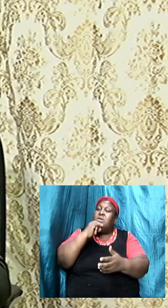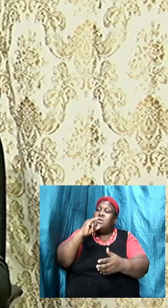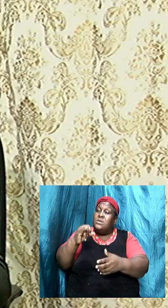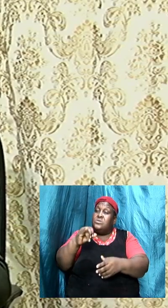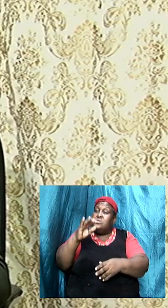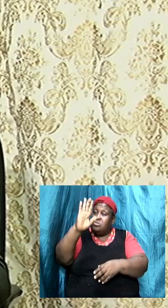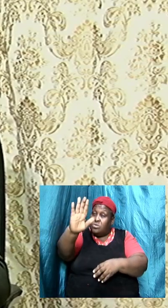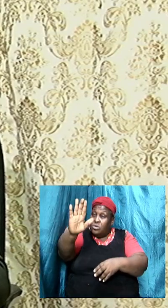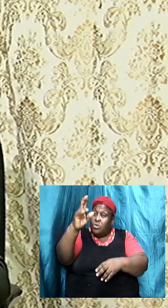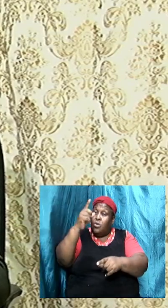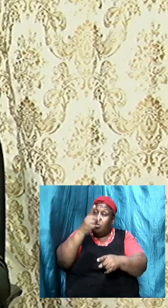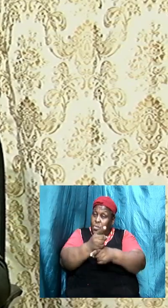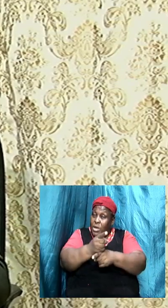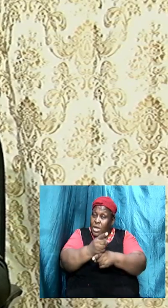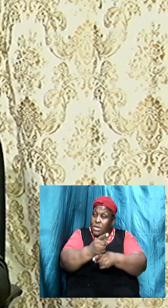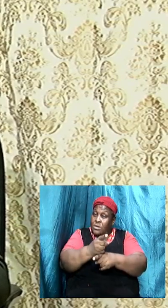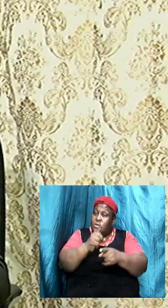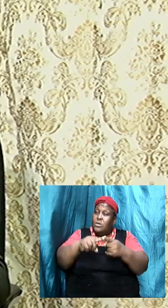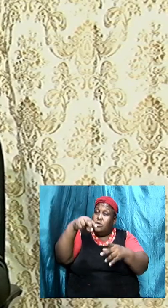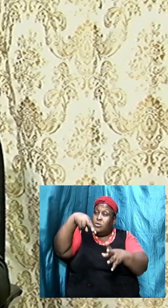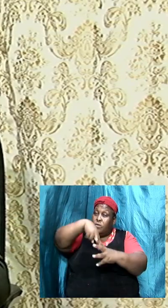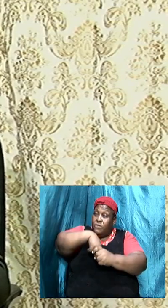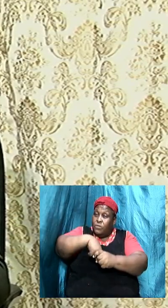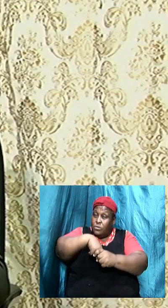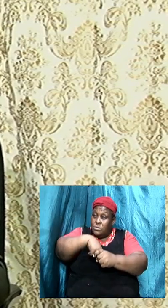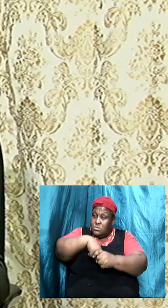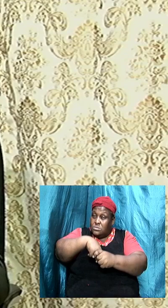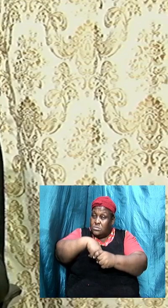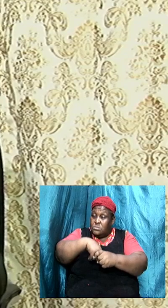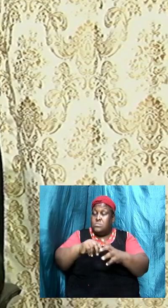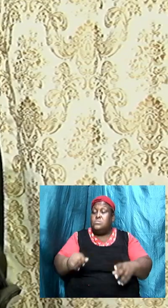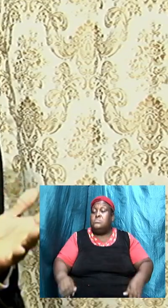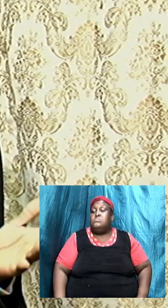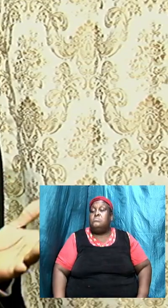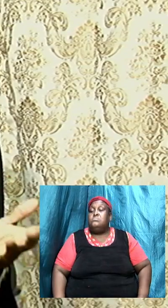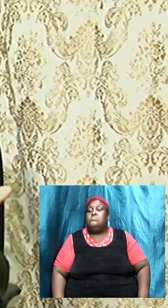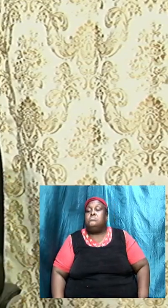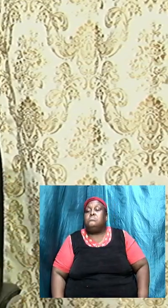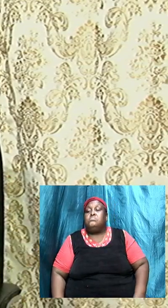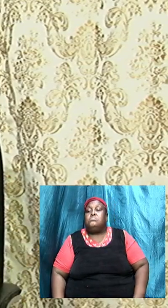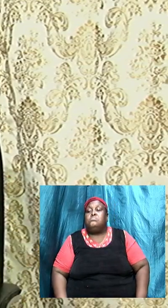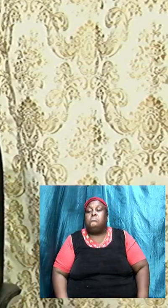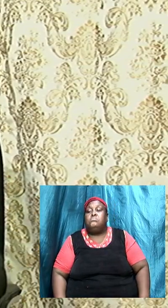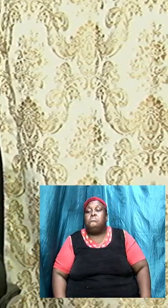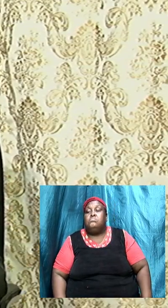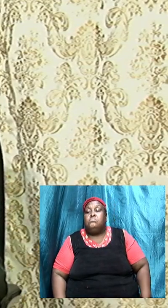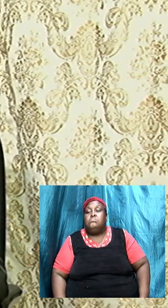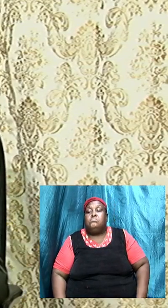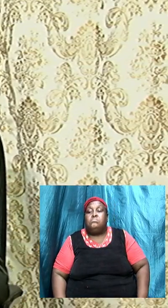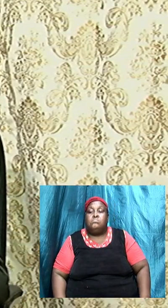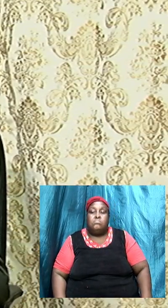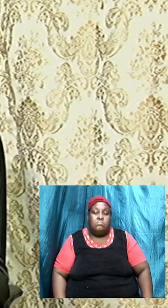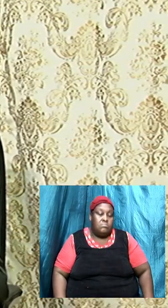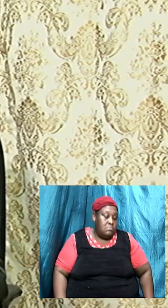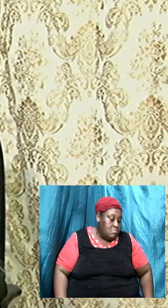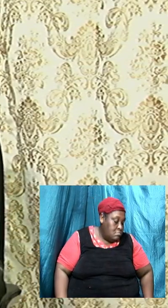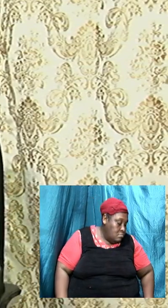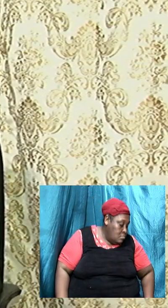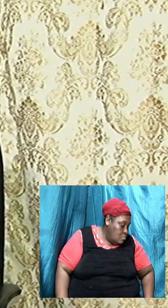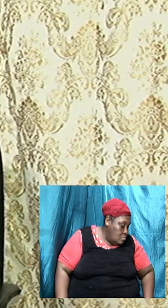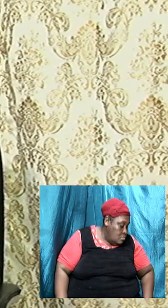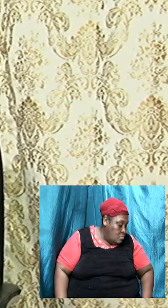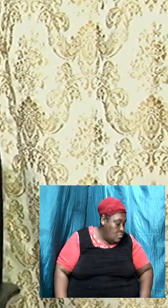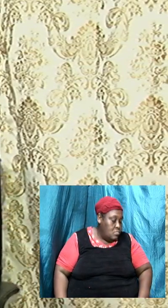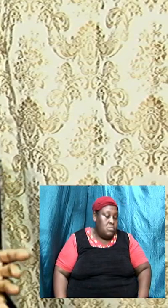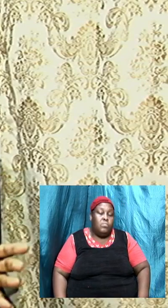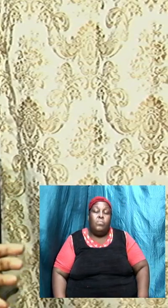right to give, you know, an impact in who runs the country, right?